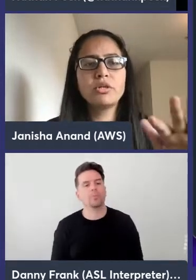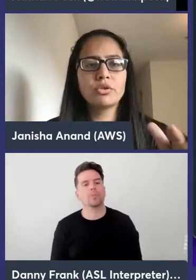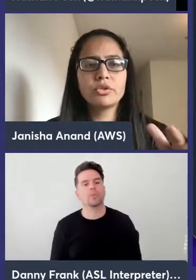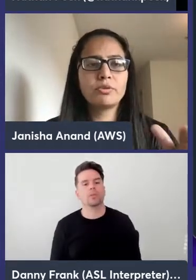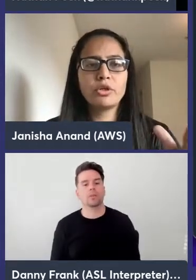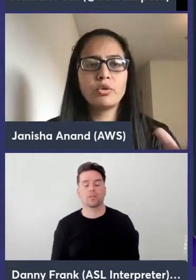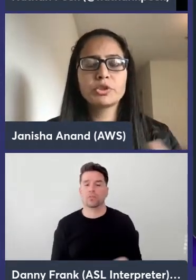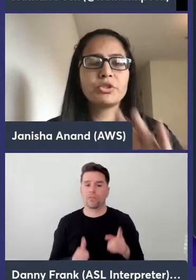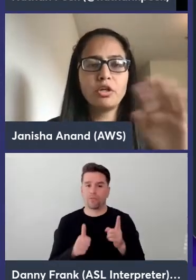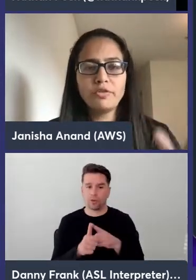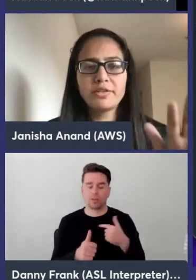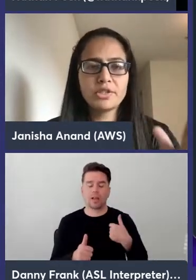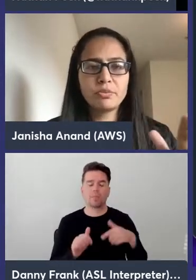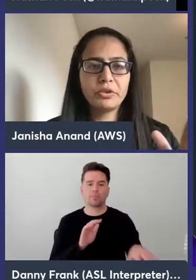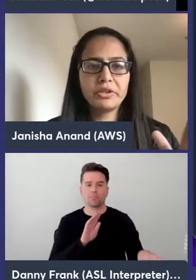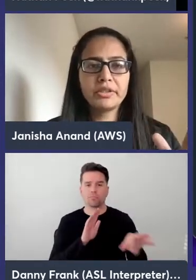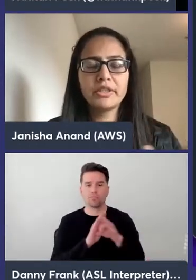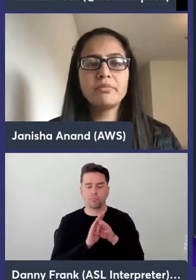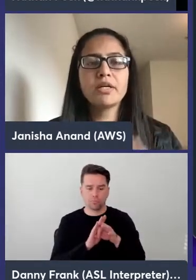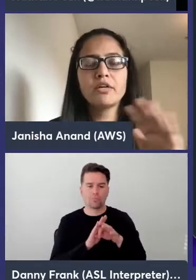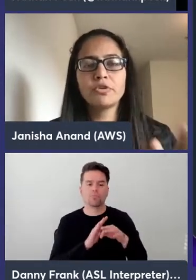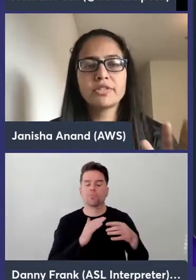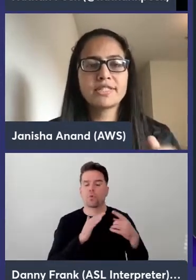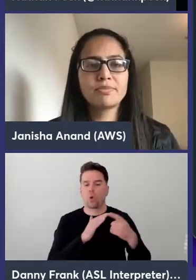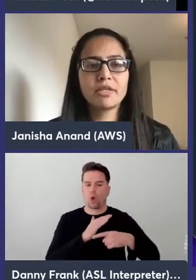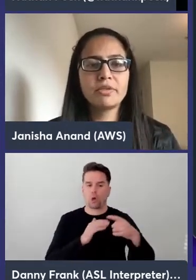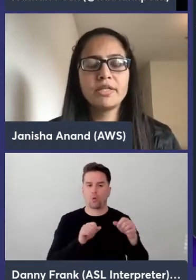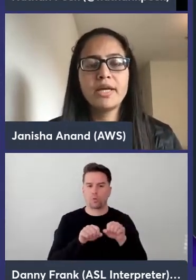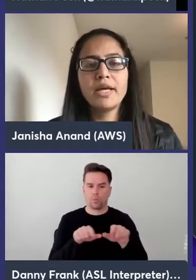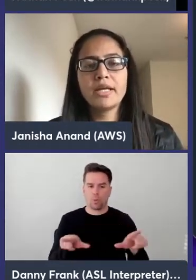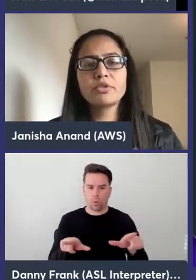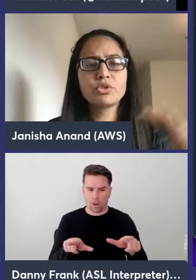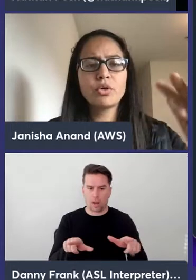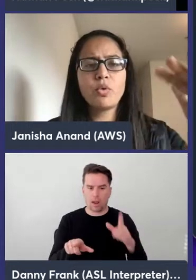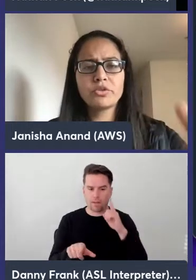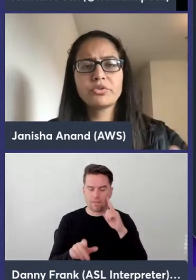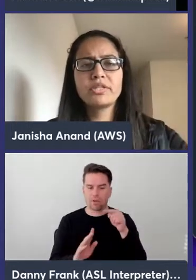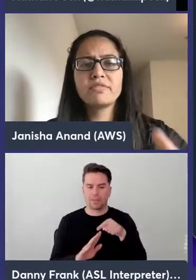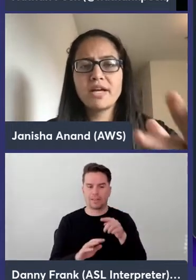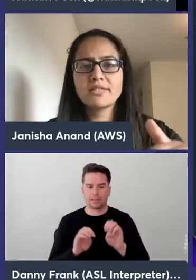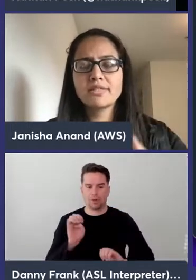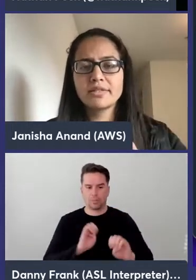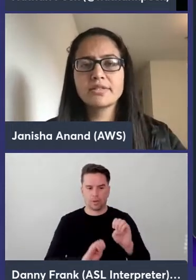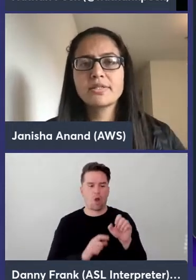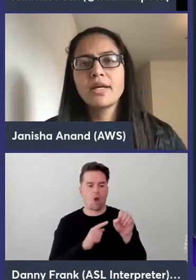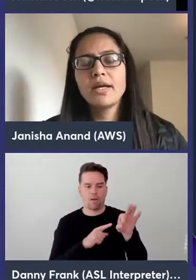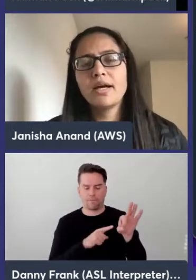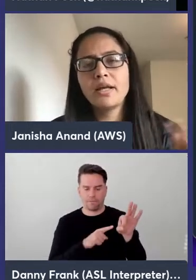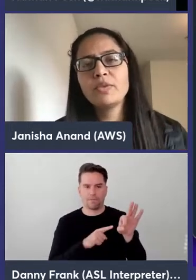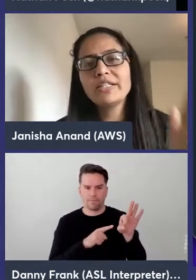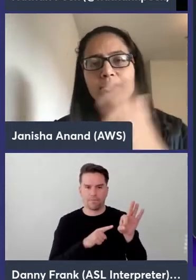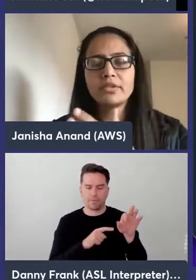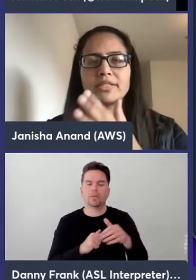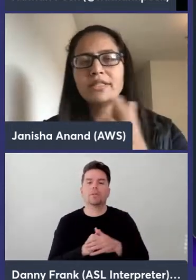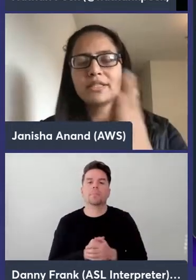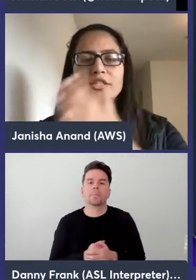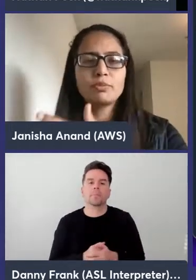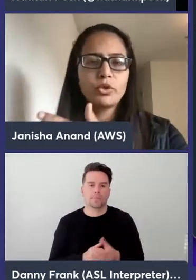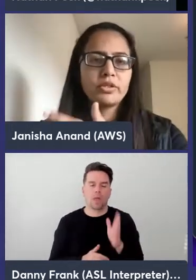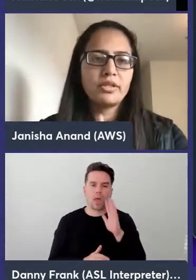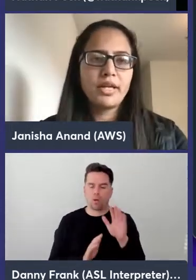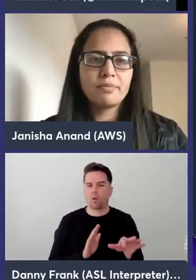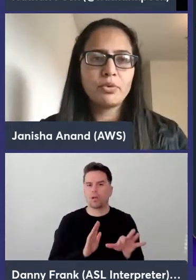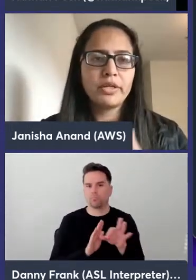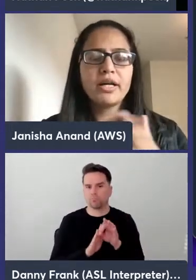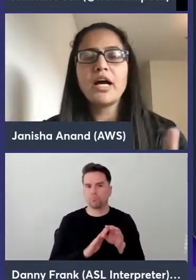choose the auto deploy option off at this point in time for this experiment. And I'm just going to walk through the advanced settings. And we'll single click